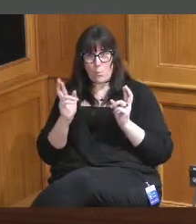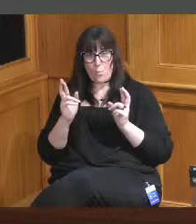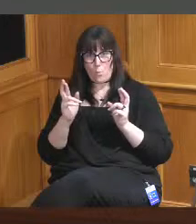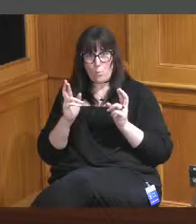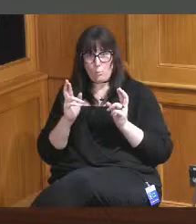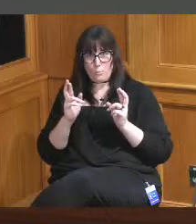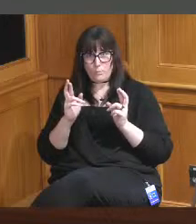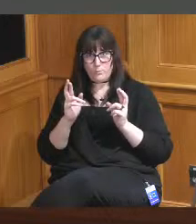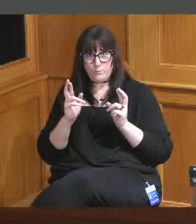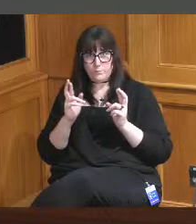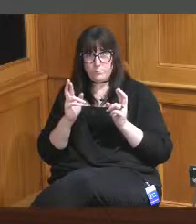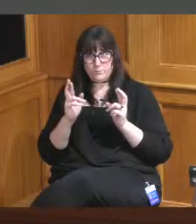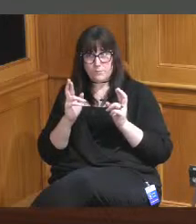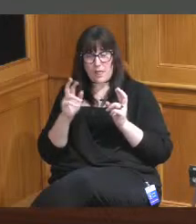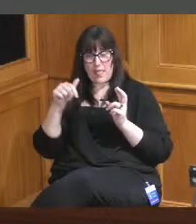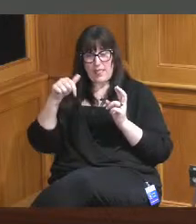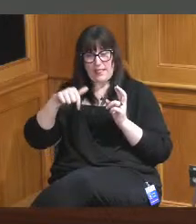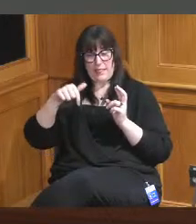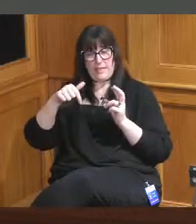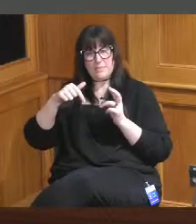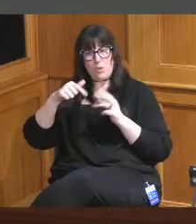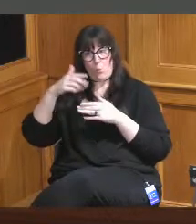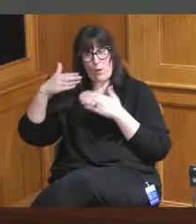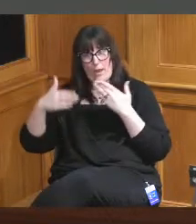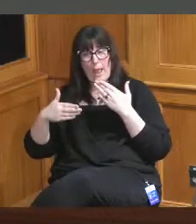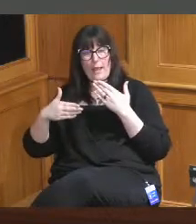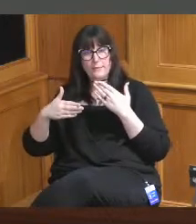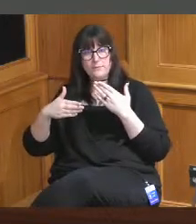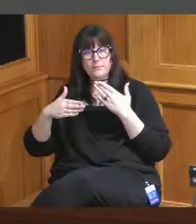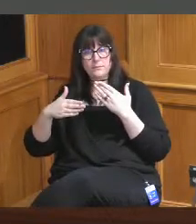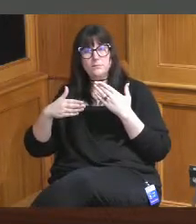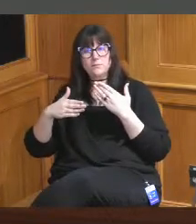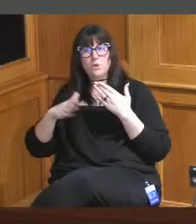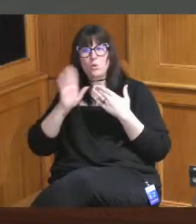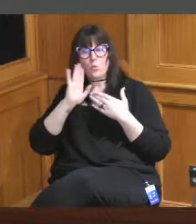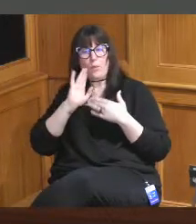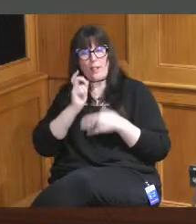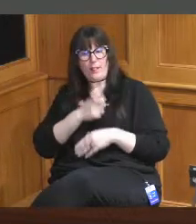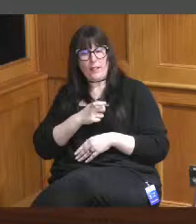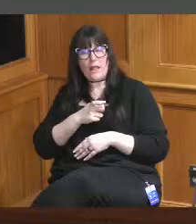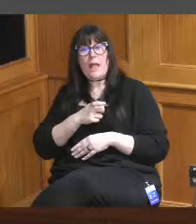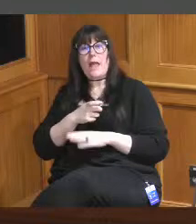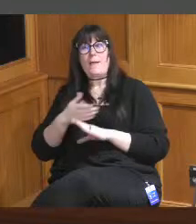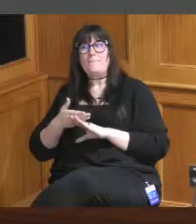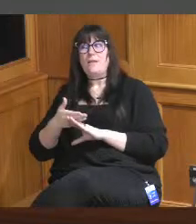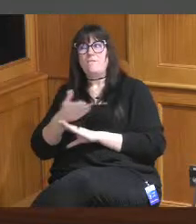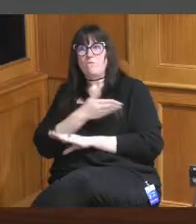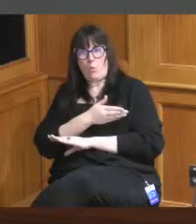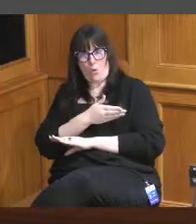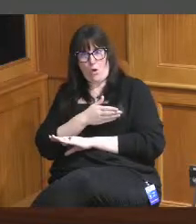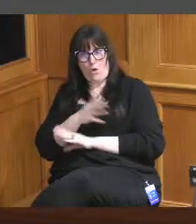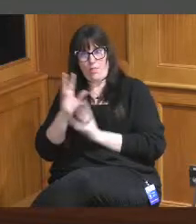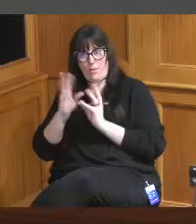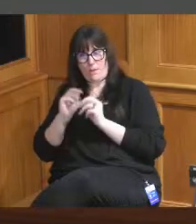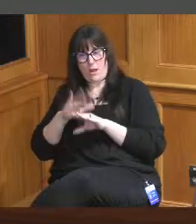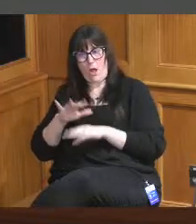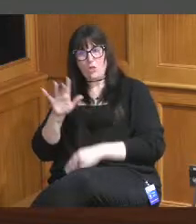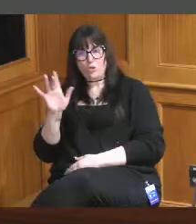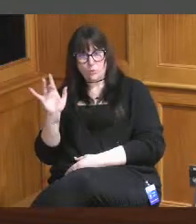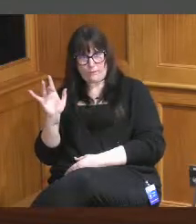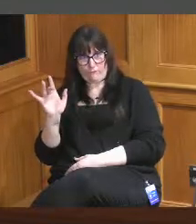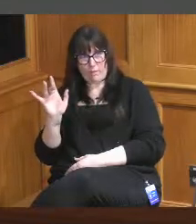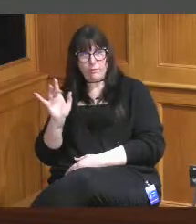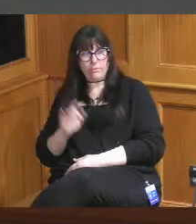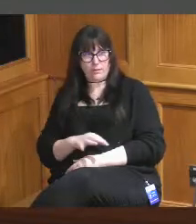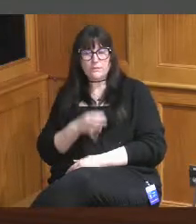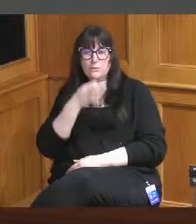you by this weekend, certainly in advance of the meeting on the 25th. So as soon as I can get it to you and get your response, I'll get it